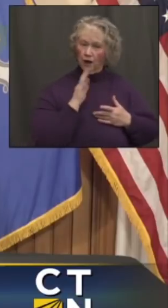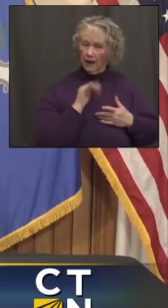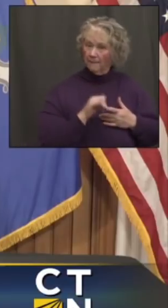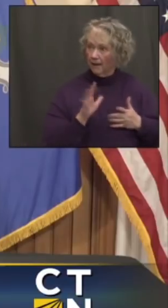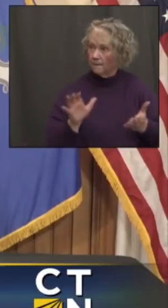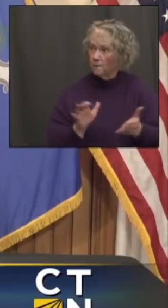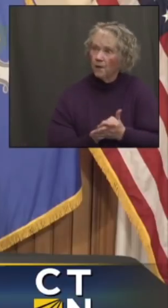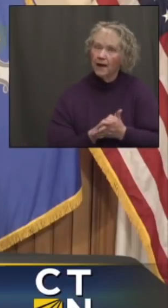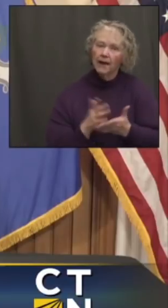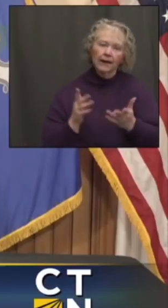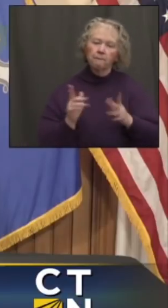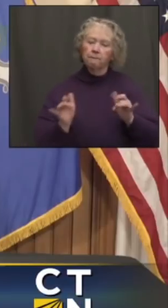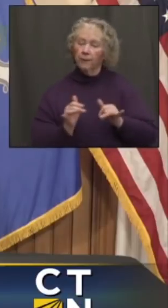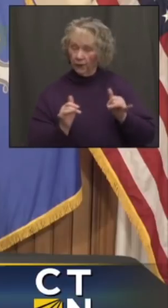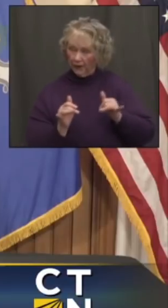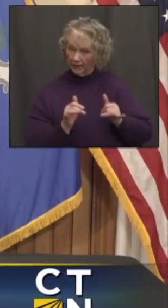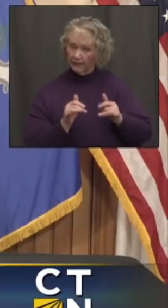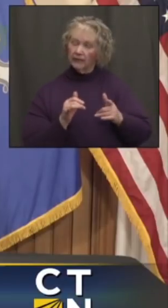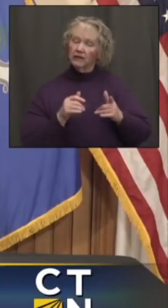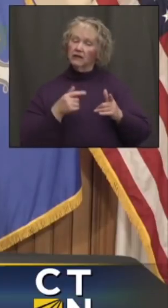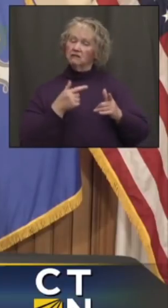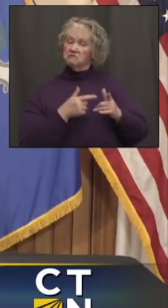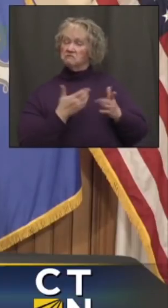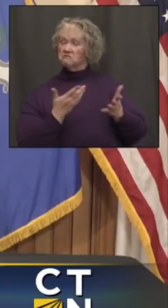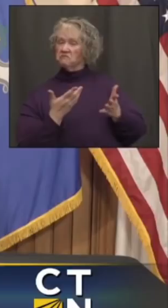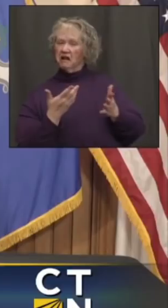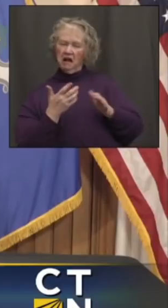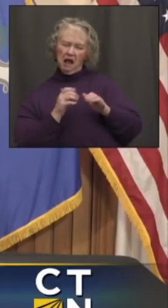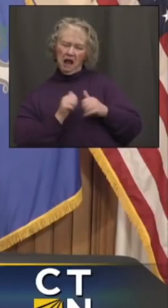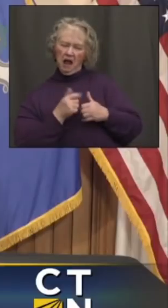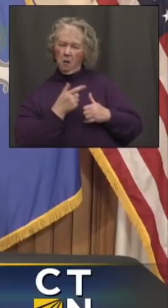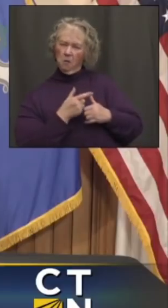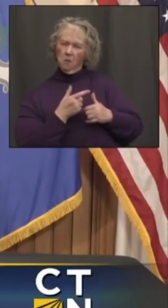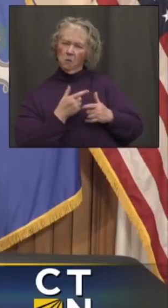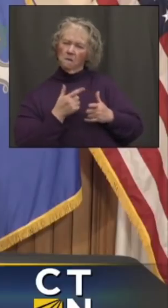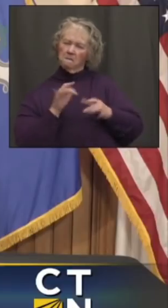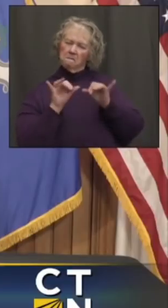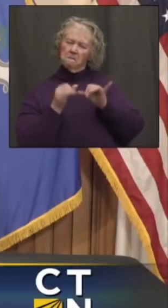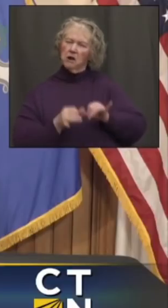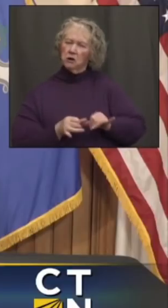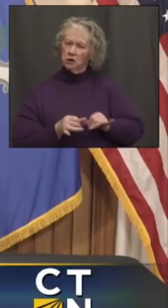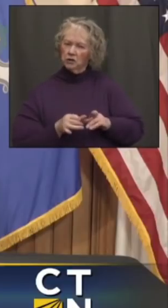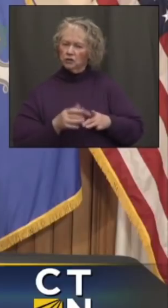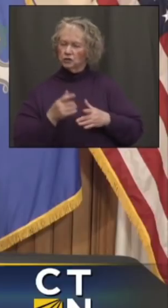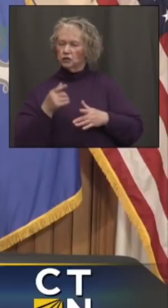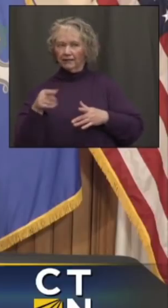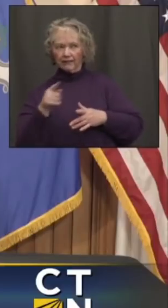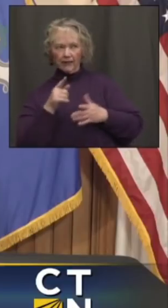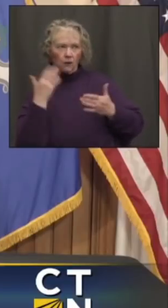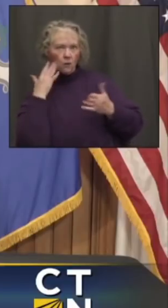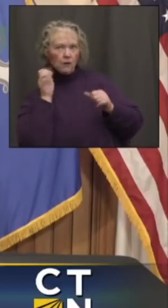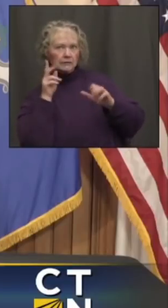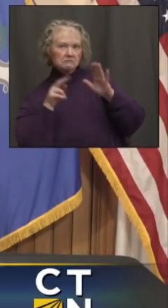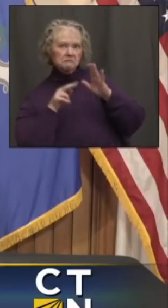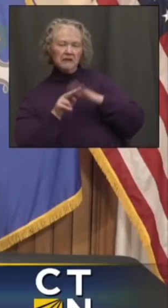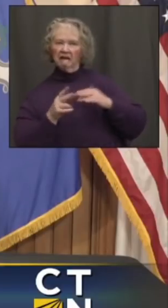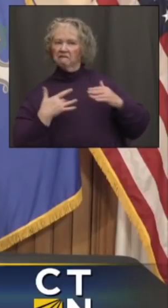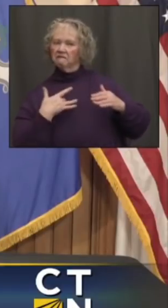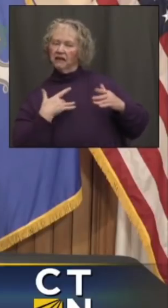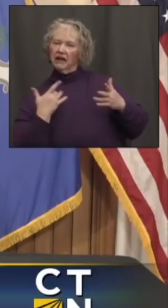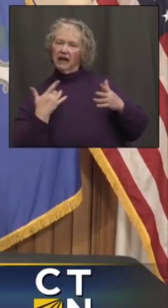For those planning an event in maybe May, June, July, we've just seen over the past few months during the pandemic conditions